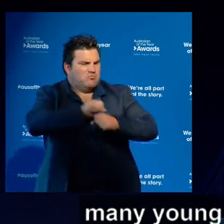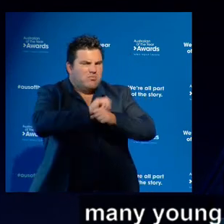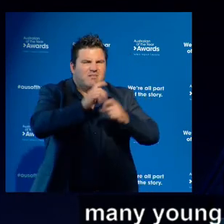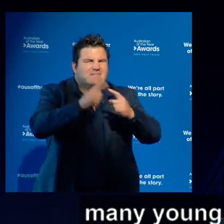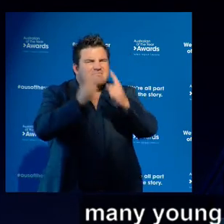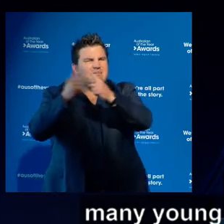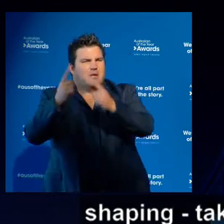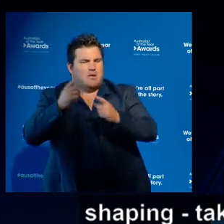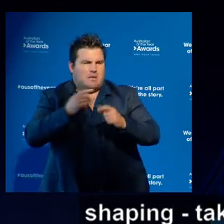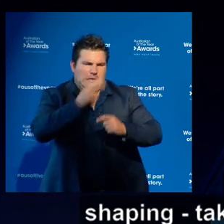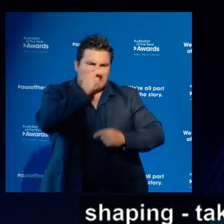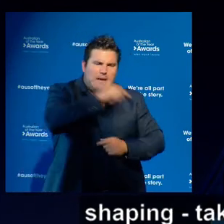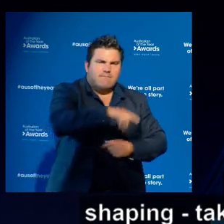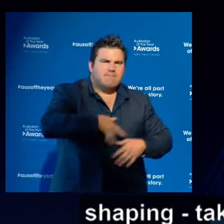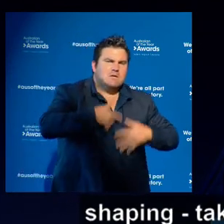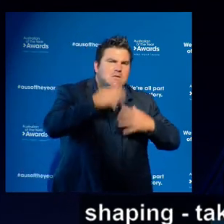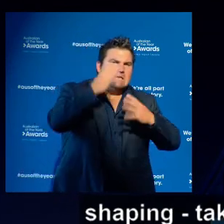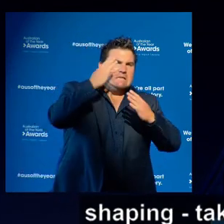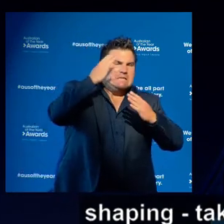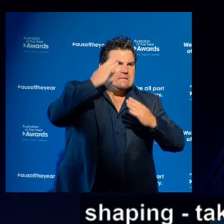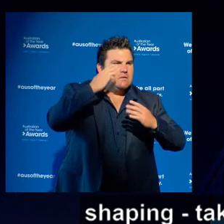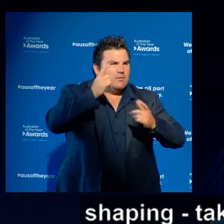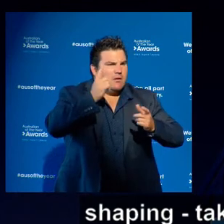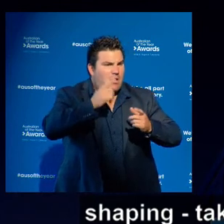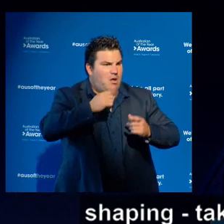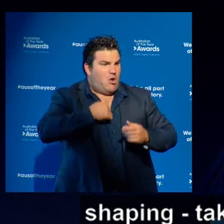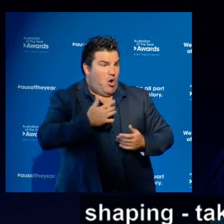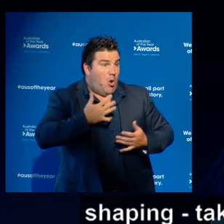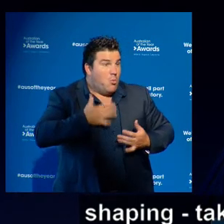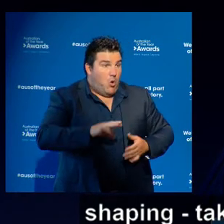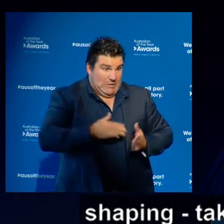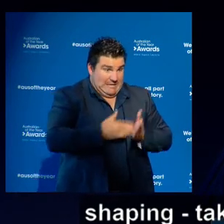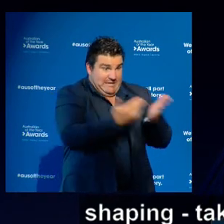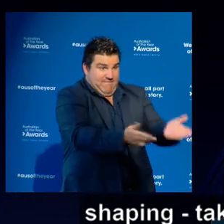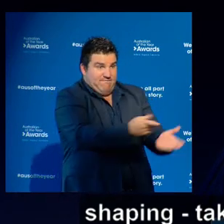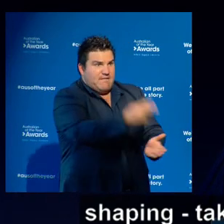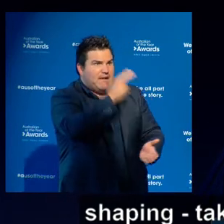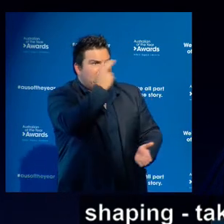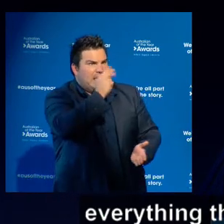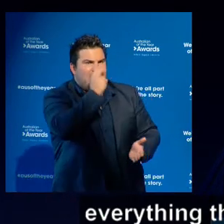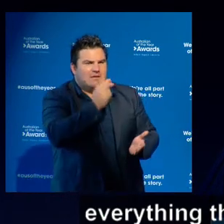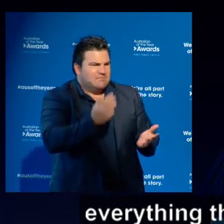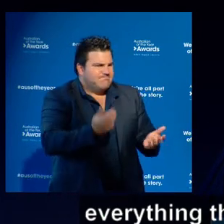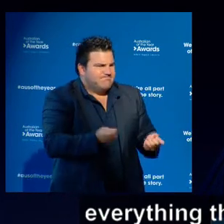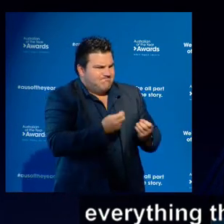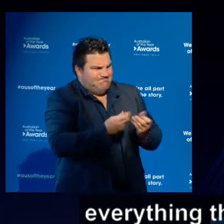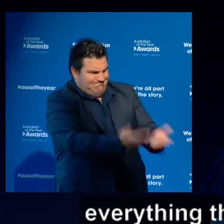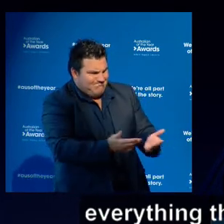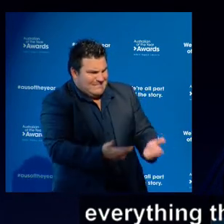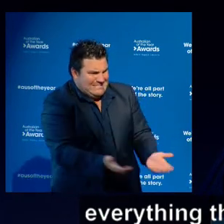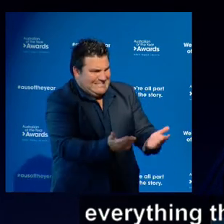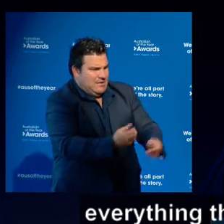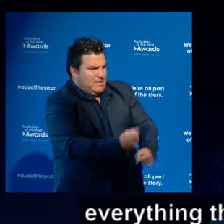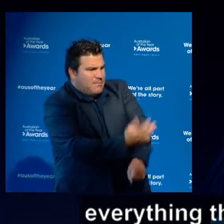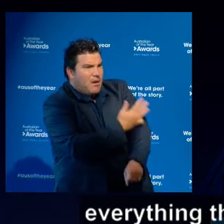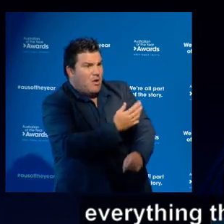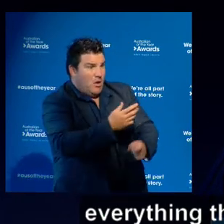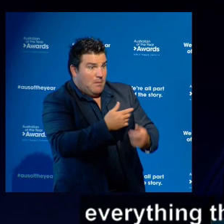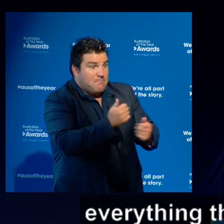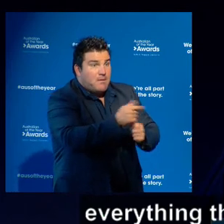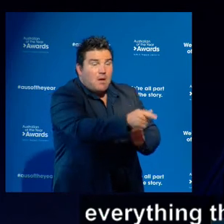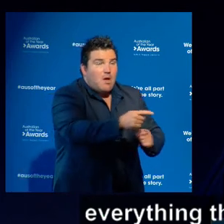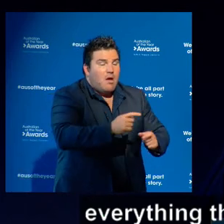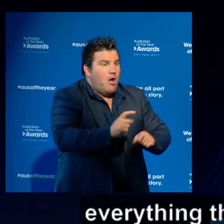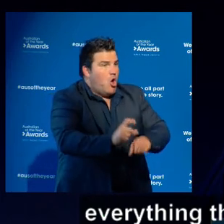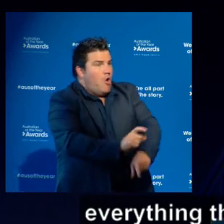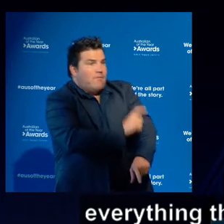happening. And so anything that will promote and inspire young people to get their help and reach out and, you